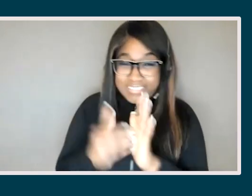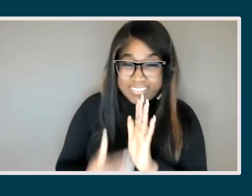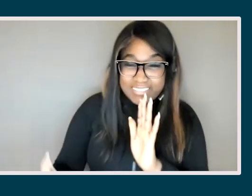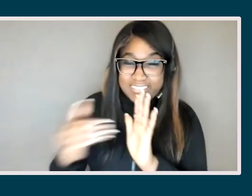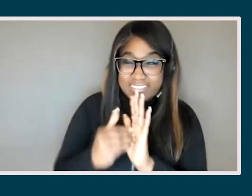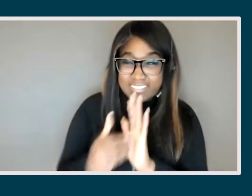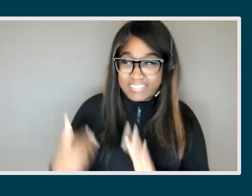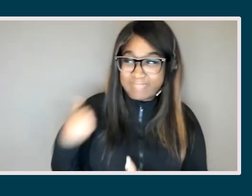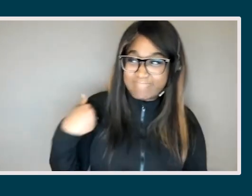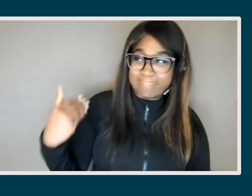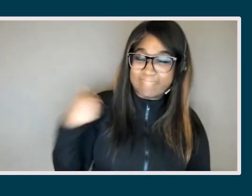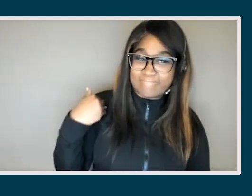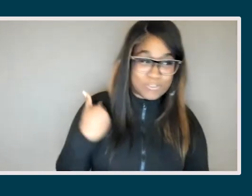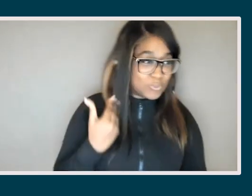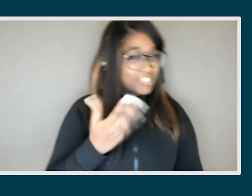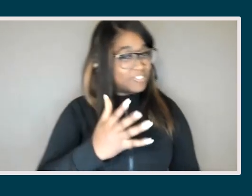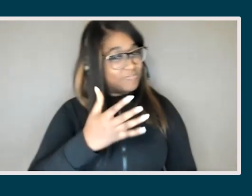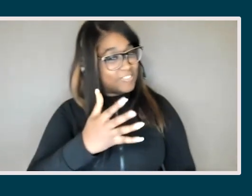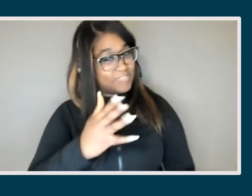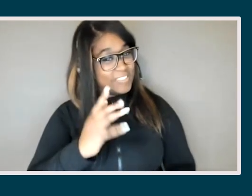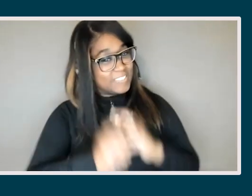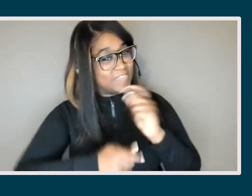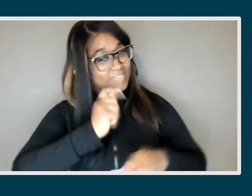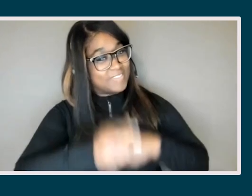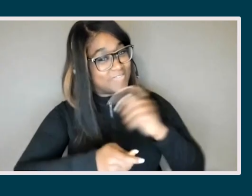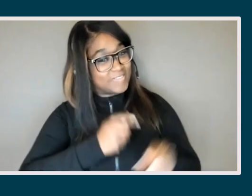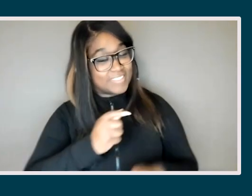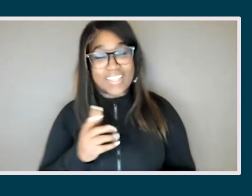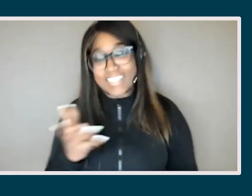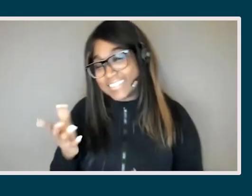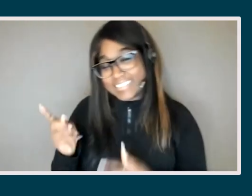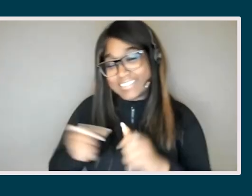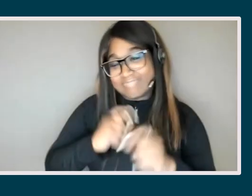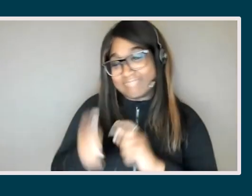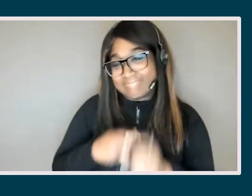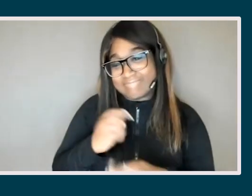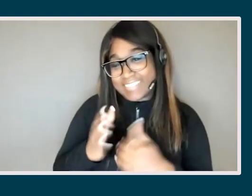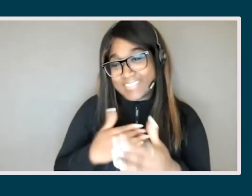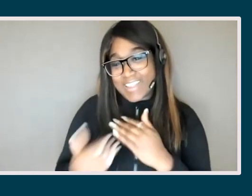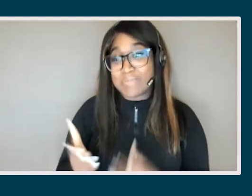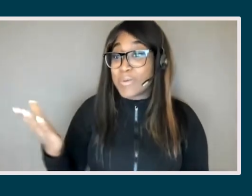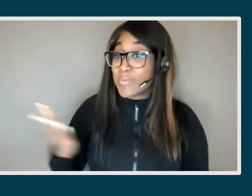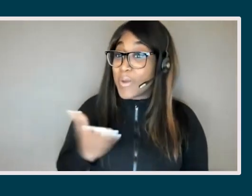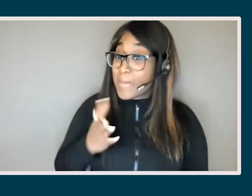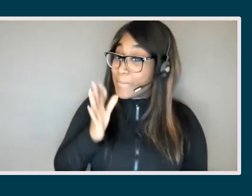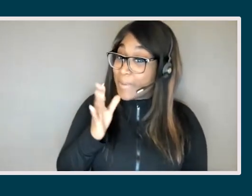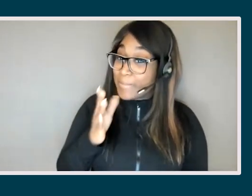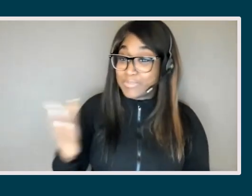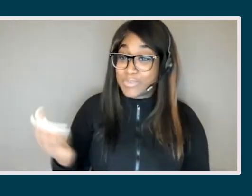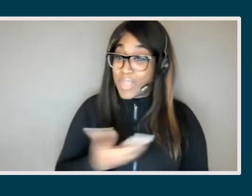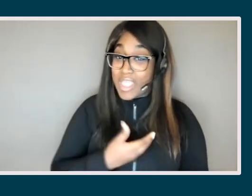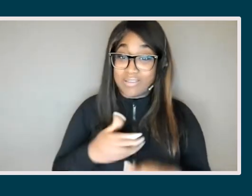stop giving them those items. Welcome, Mom, to our panel.